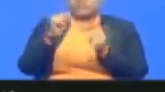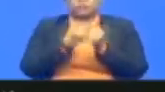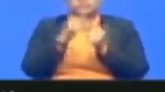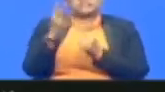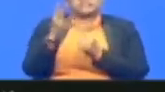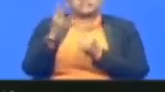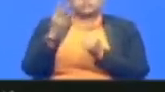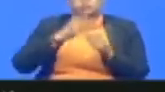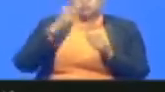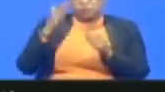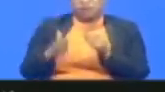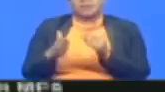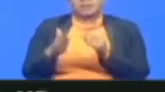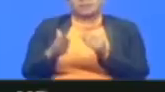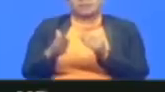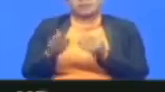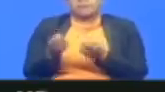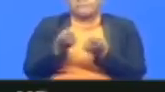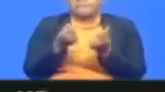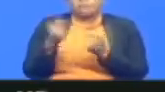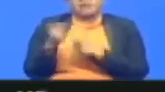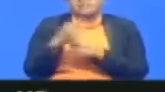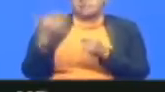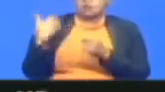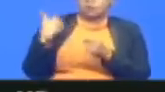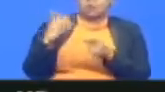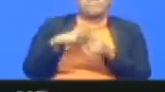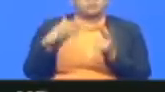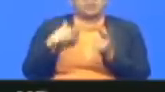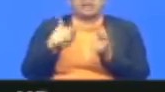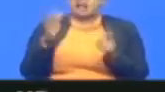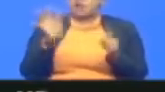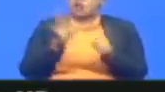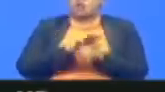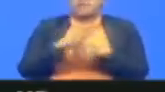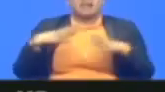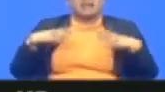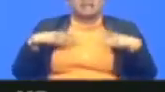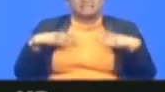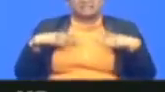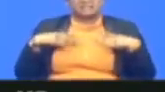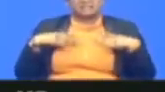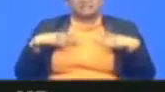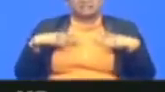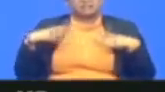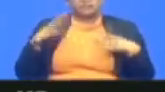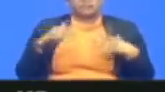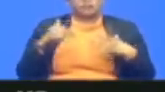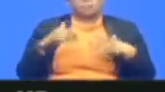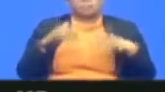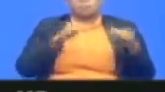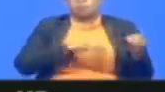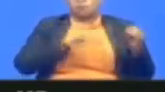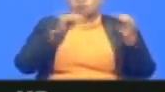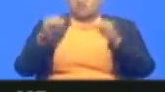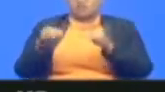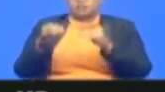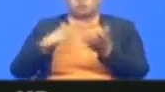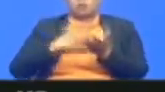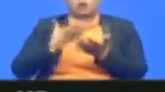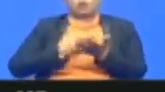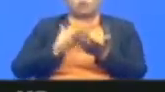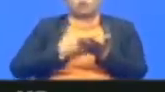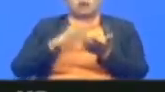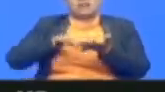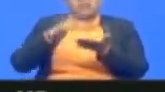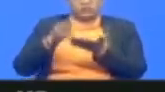to end just a few months ago, but there was a lot of laxity from relocating from Jambo Pay to our own